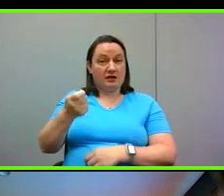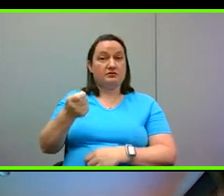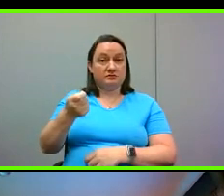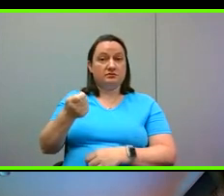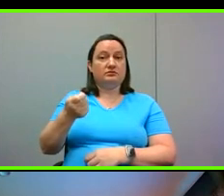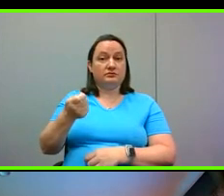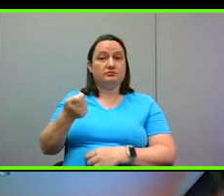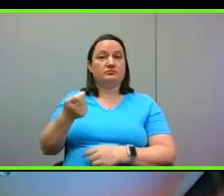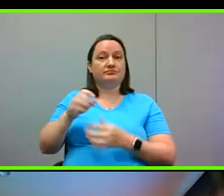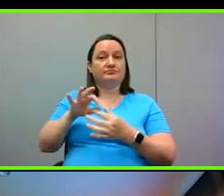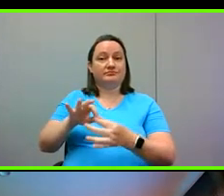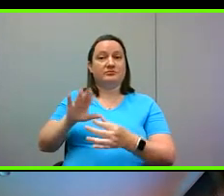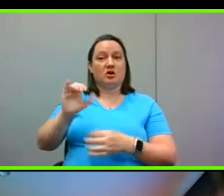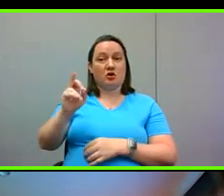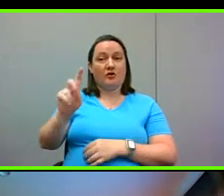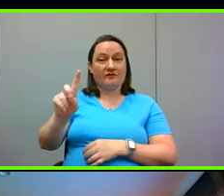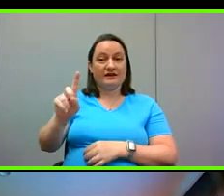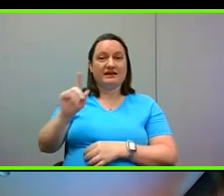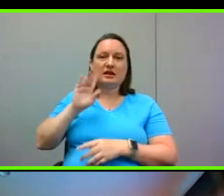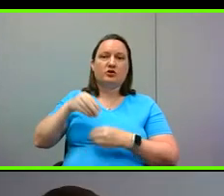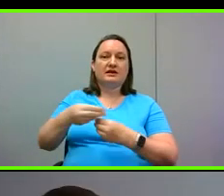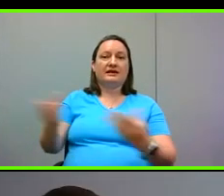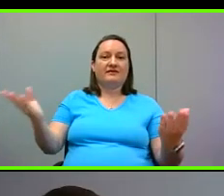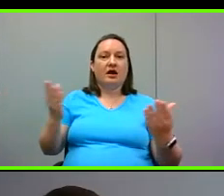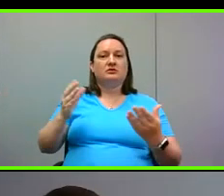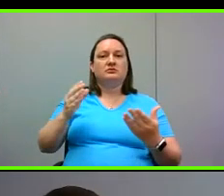were able to give out supplies to